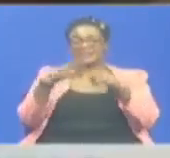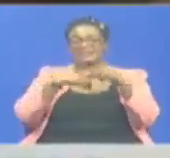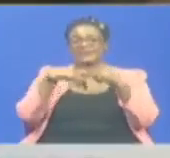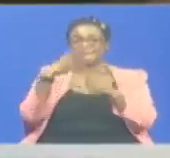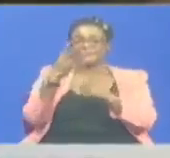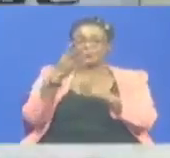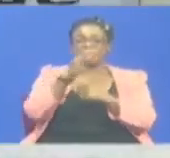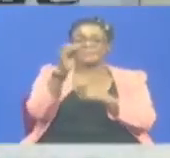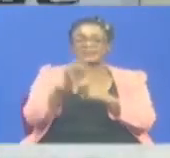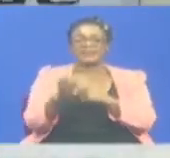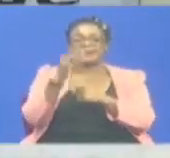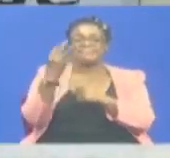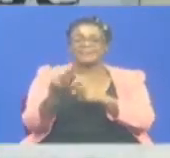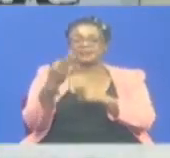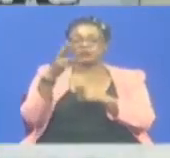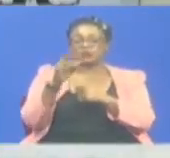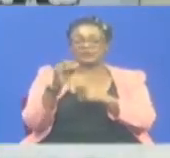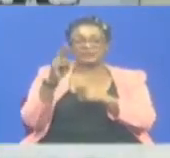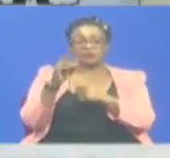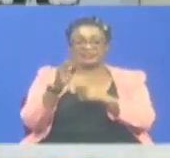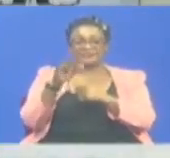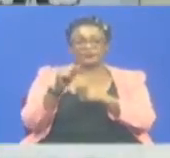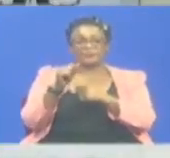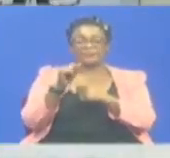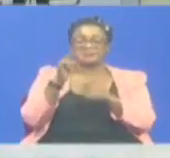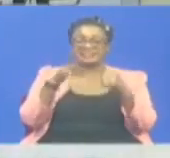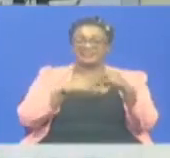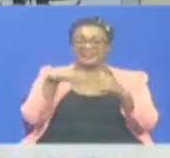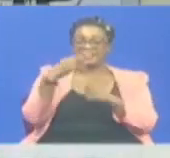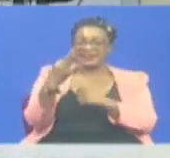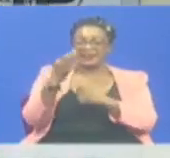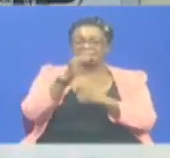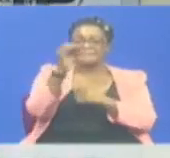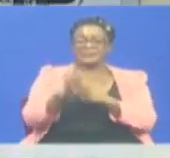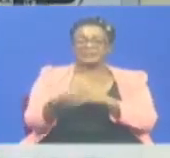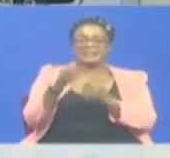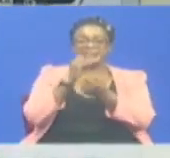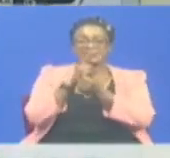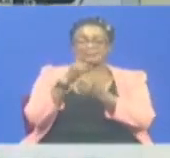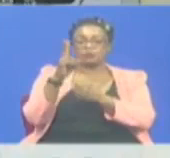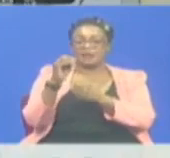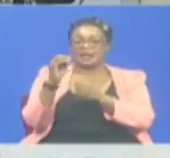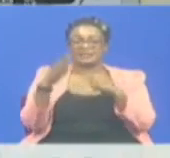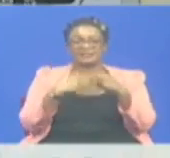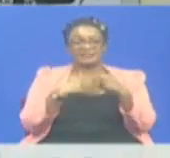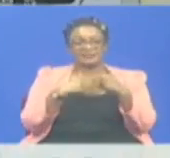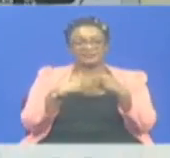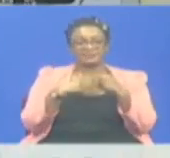74% in March 2020 from 73% in December 2019.